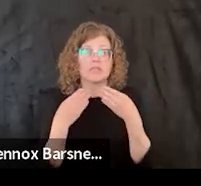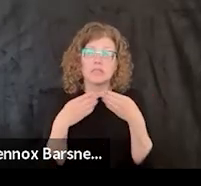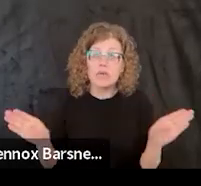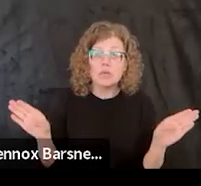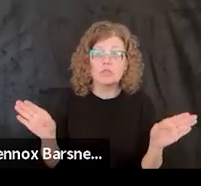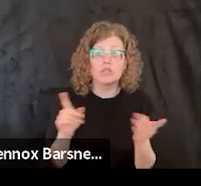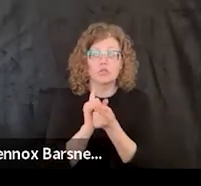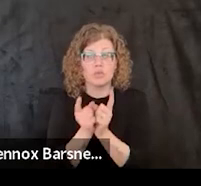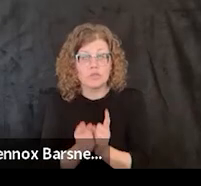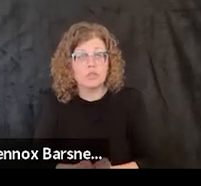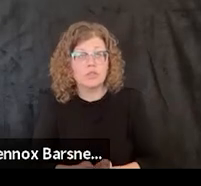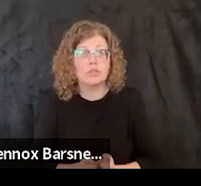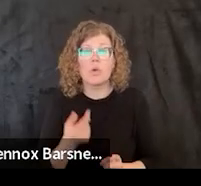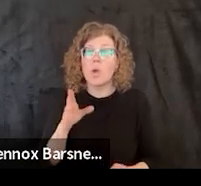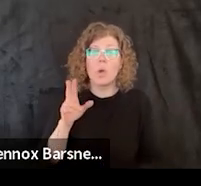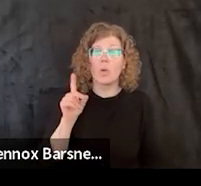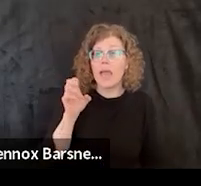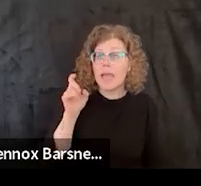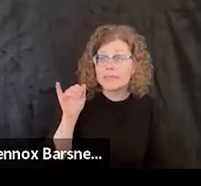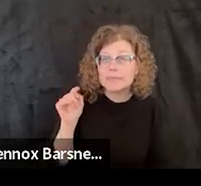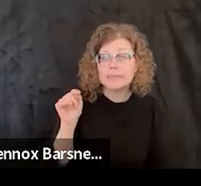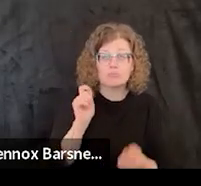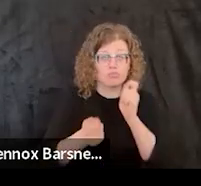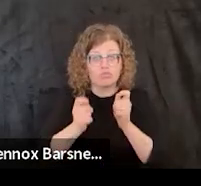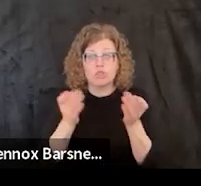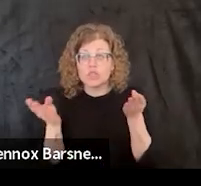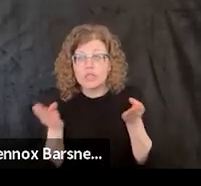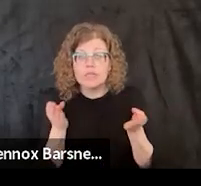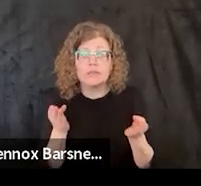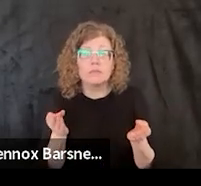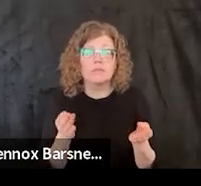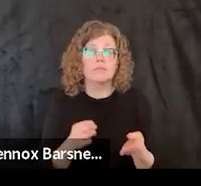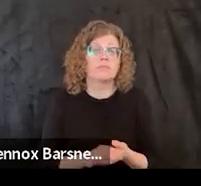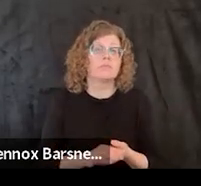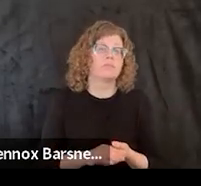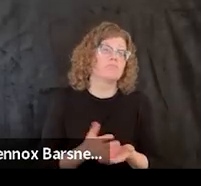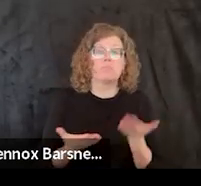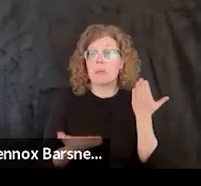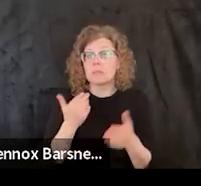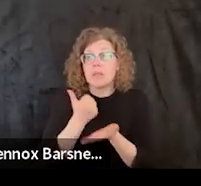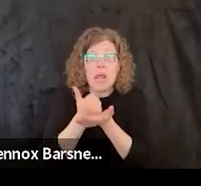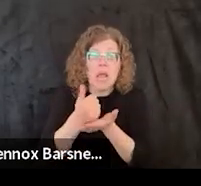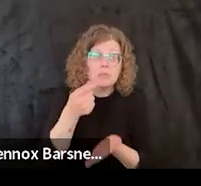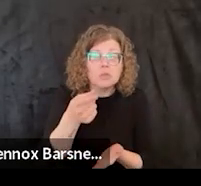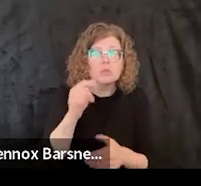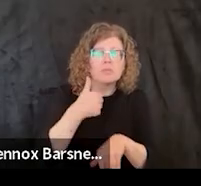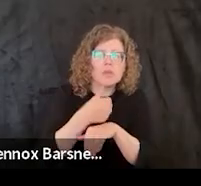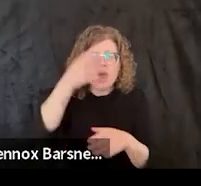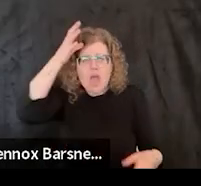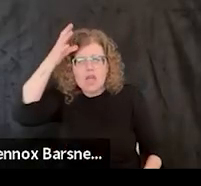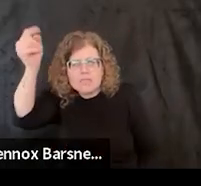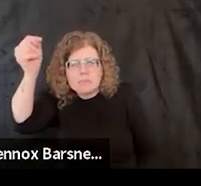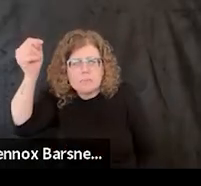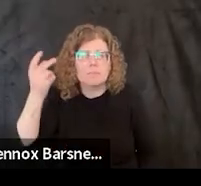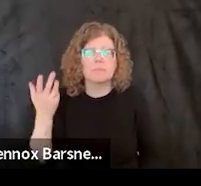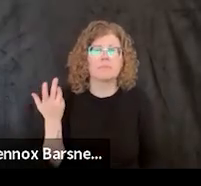services, application development, helping with framing your ideas, concepts, or organizing support